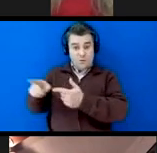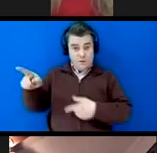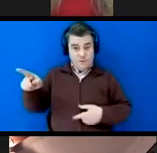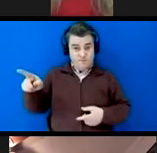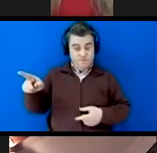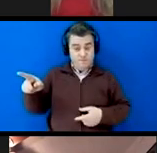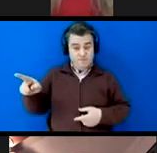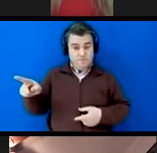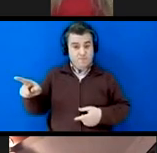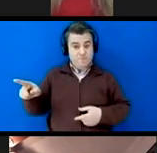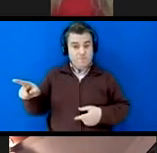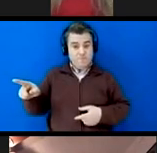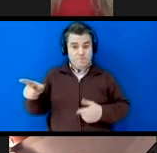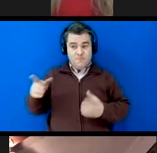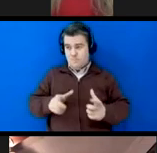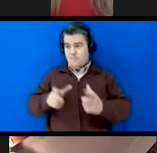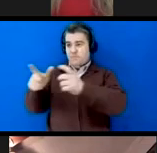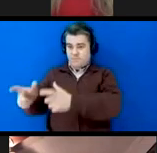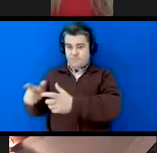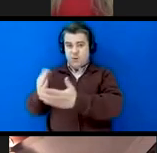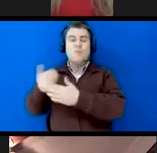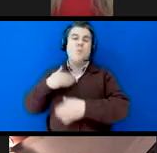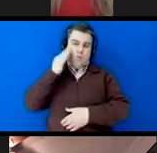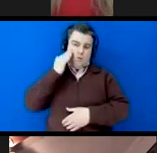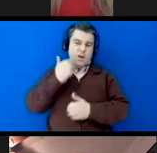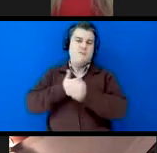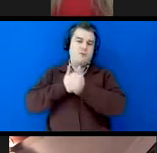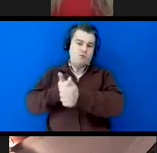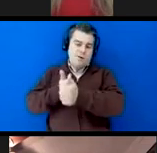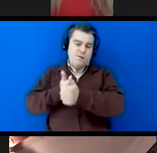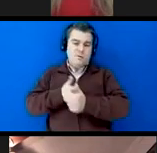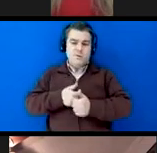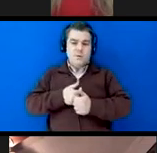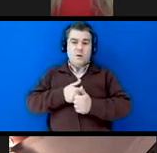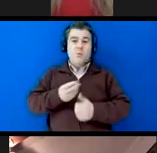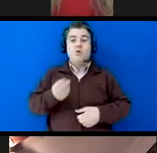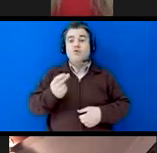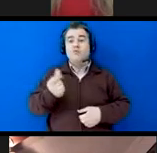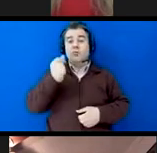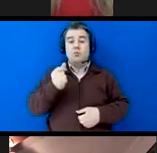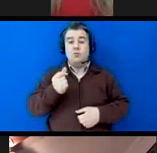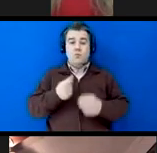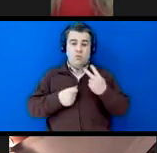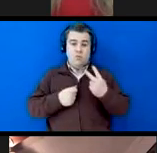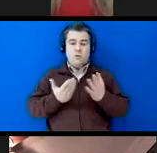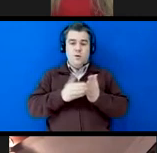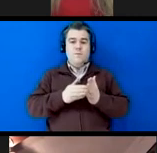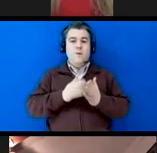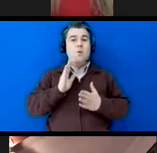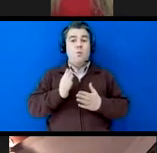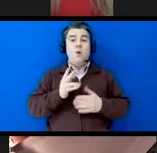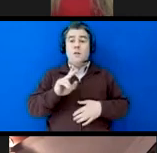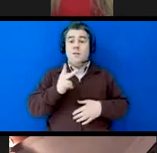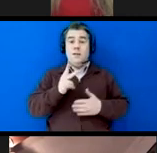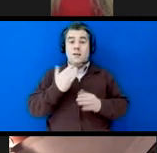and prospect, okay, we'll know that because there's tracking. It's going to trigger two things again. It's going to trigger a second